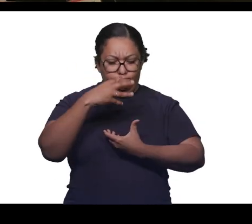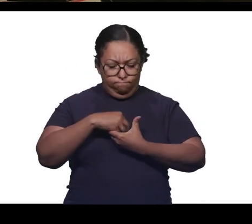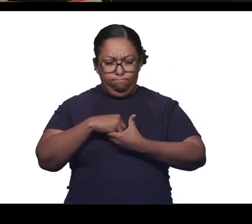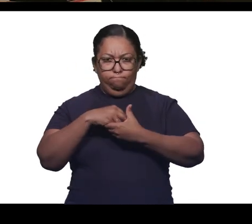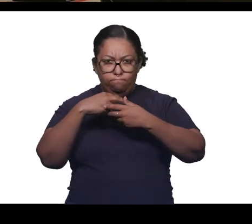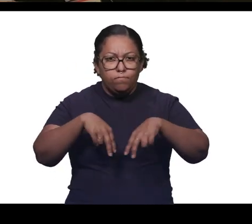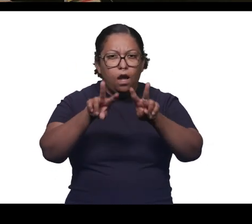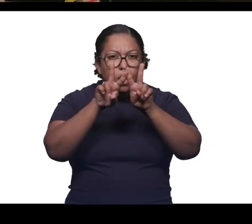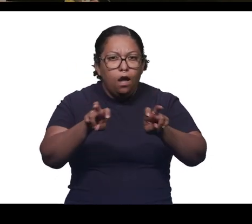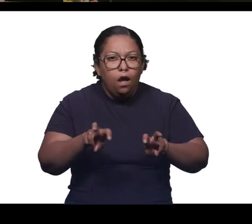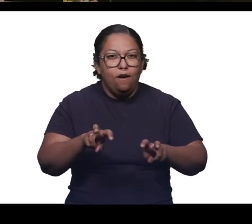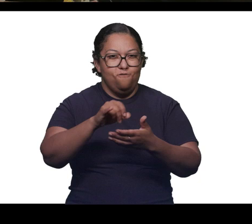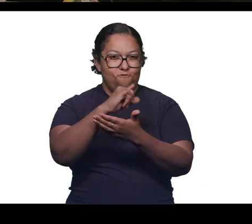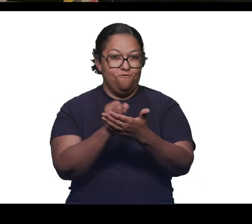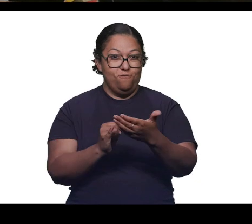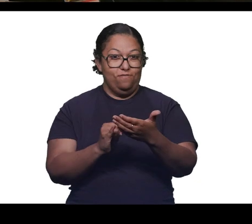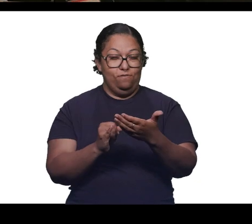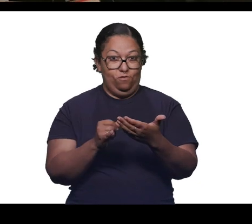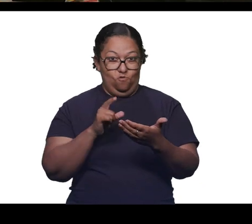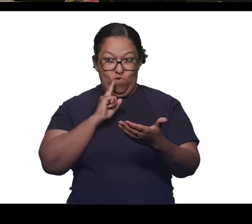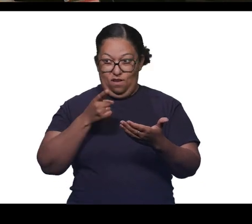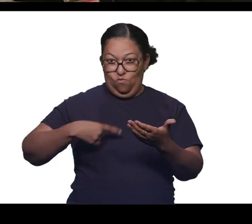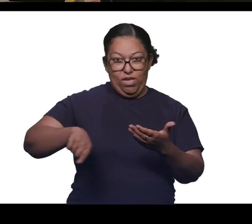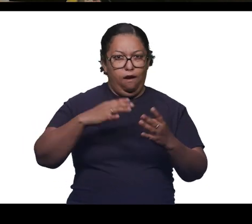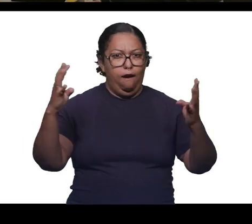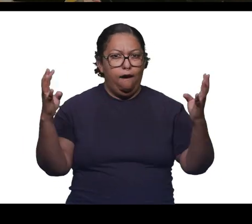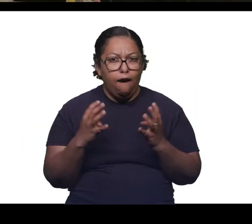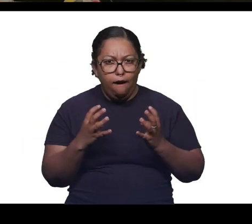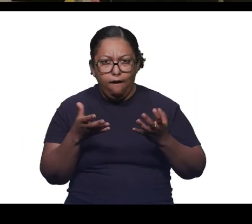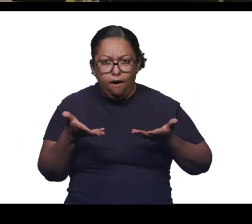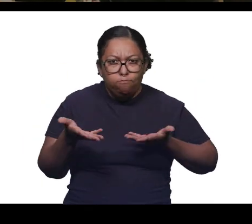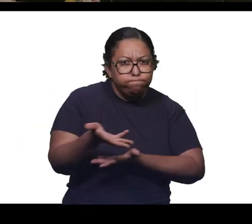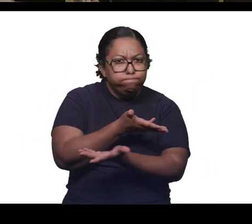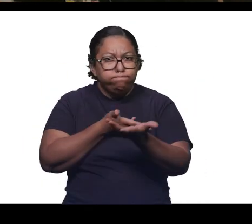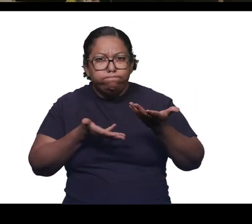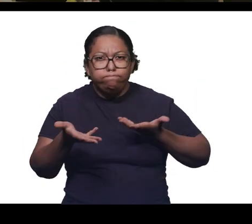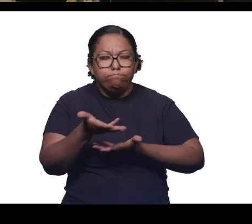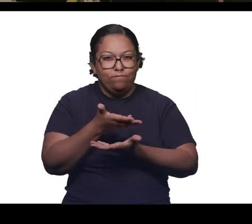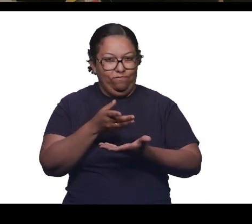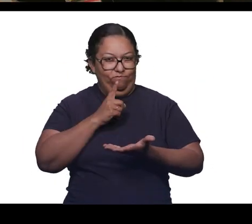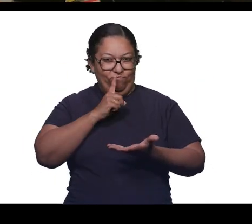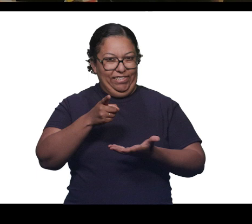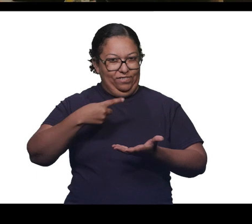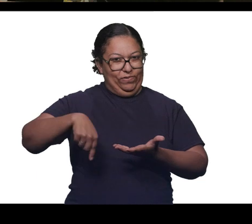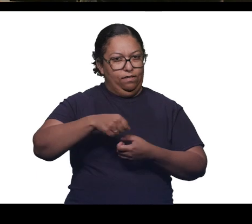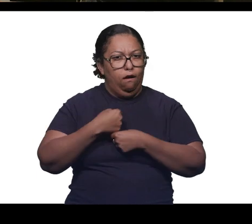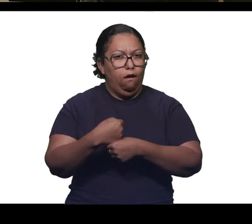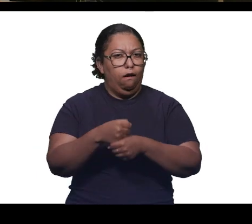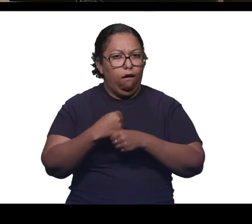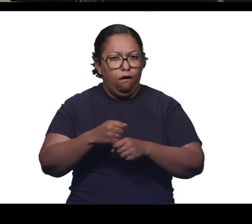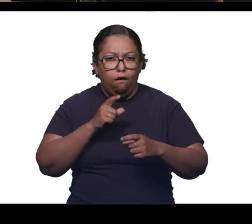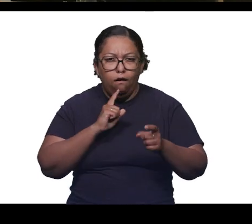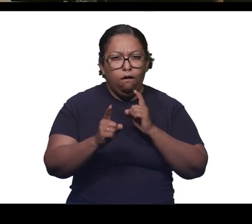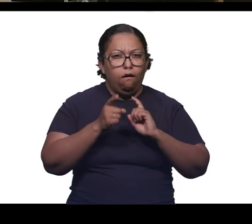of us coming together and sharing that with each other, we're creating this really wonderful dialogue and conversation. And we're also building